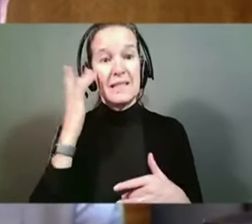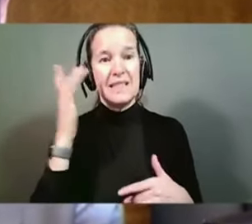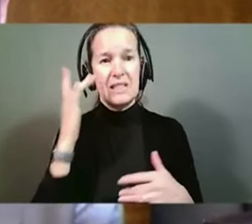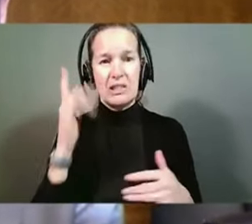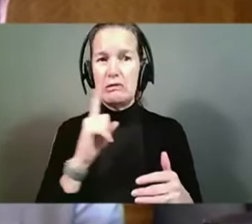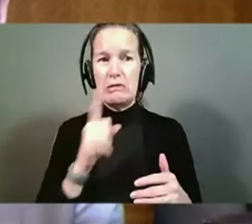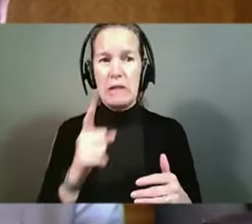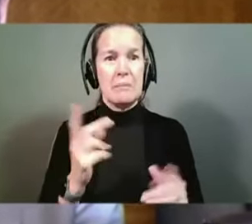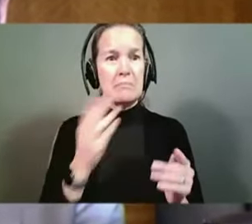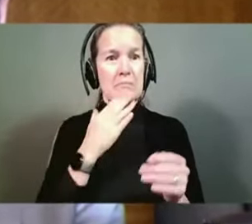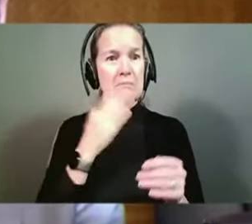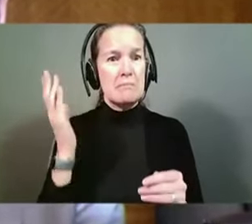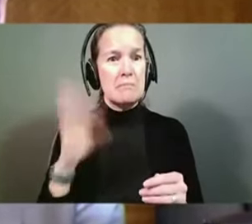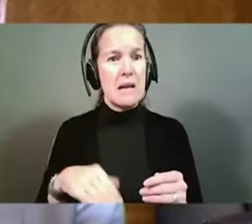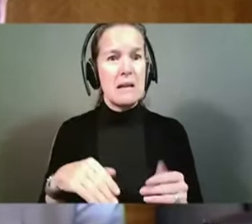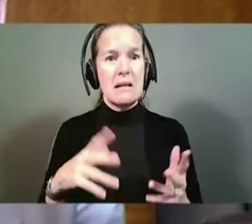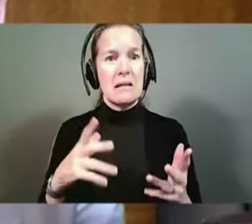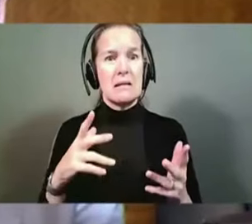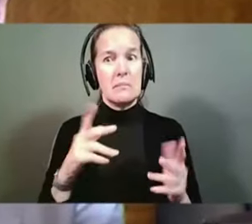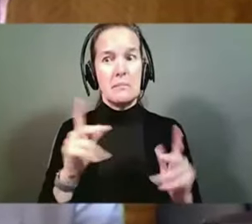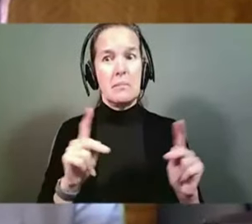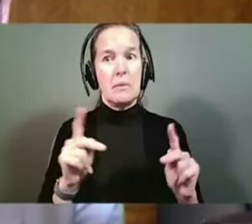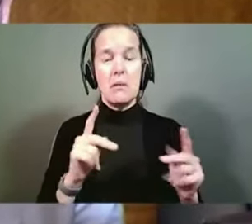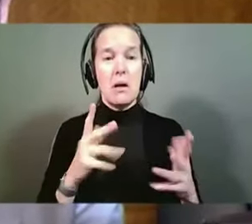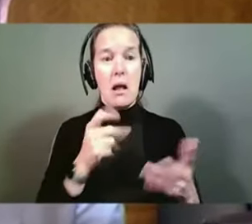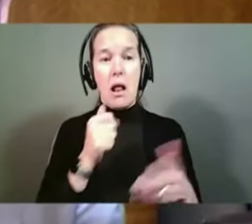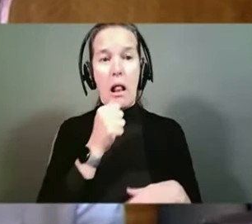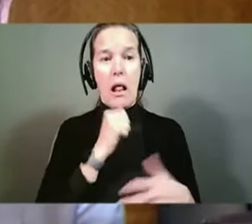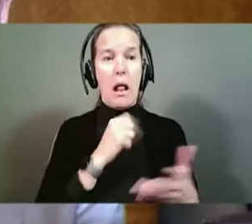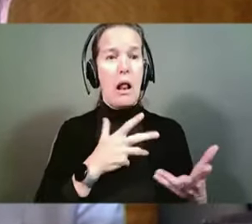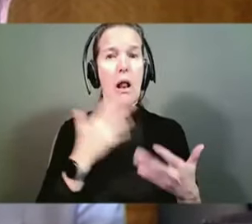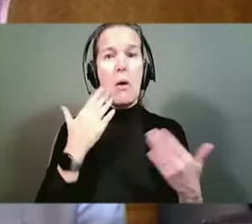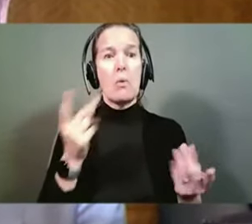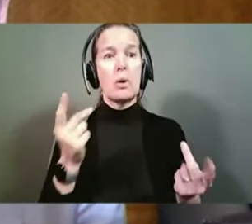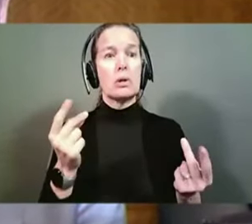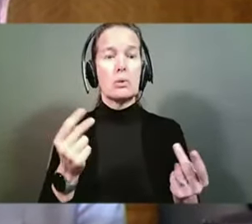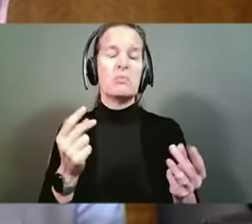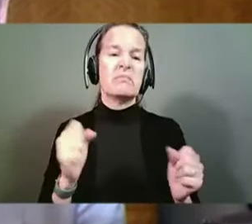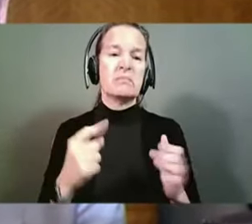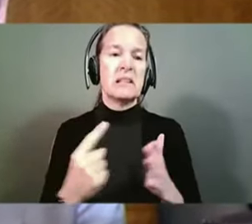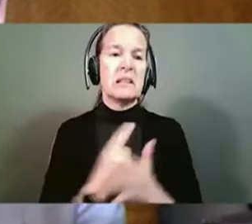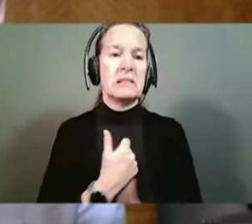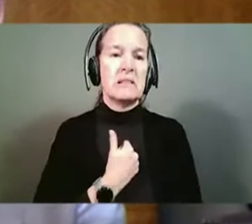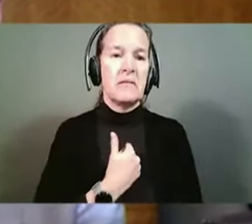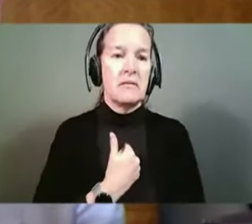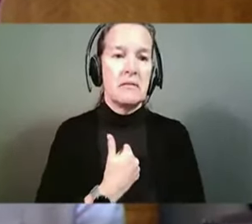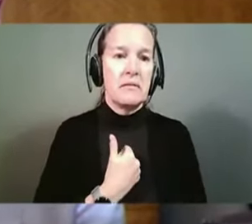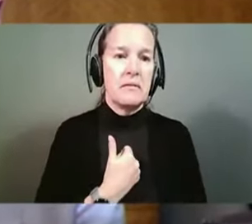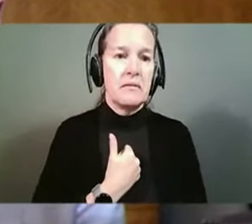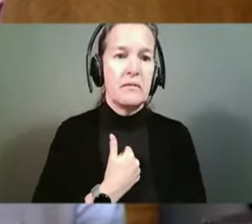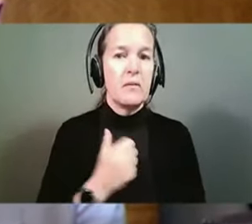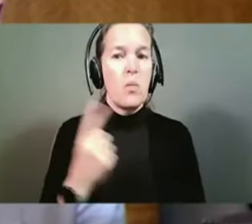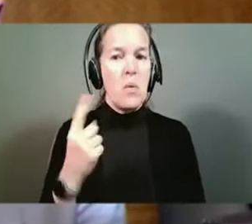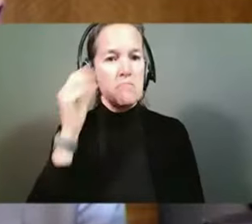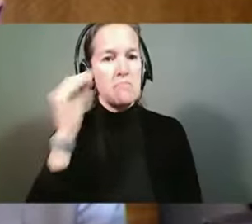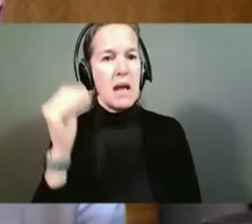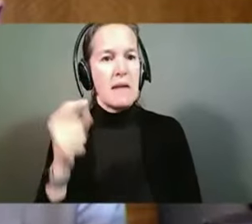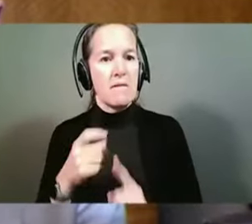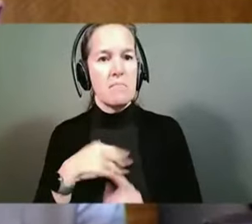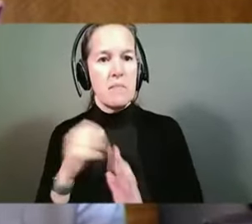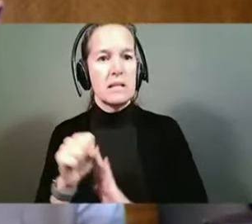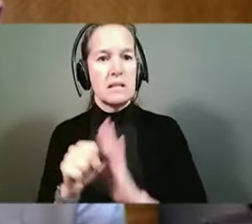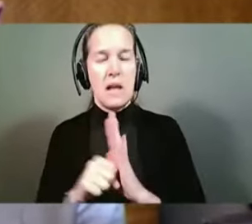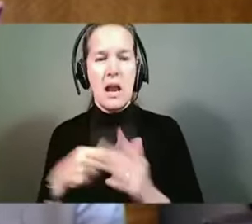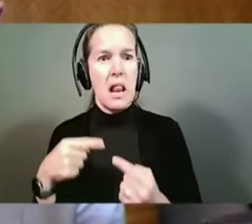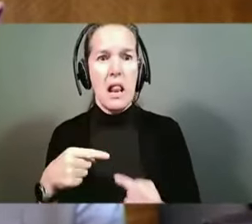that it leads literally to suicide. It's a case in my own state where a young man, previously healthy, committed suicide as a result of all this. So let us